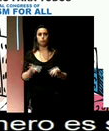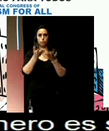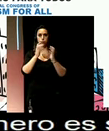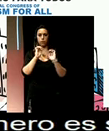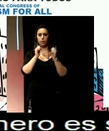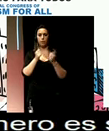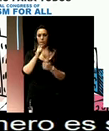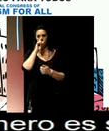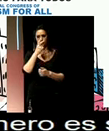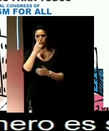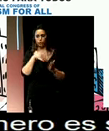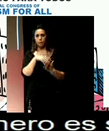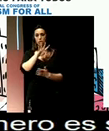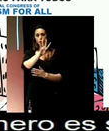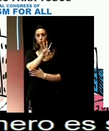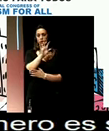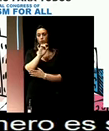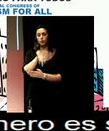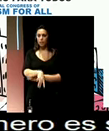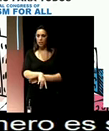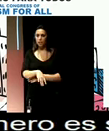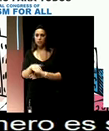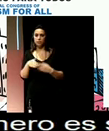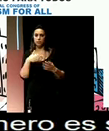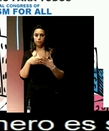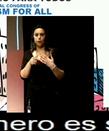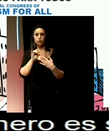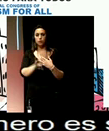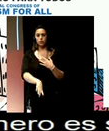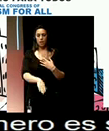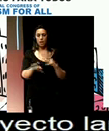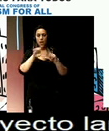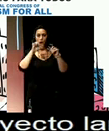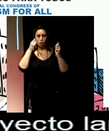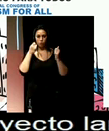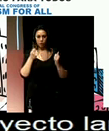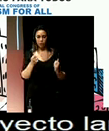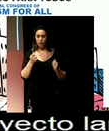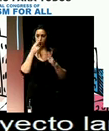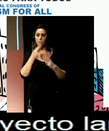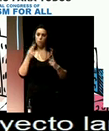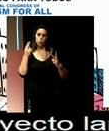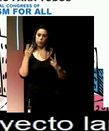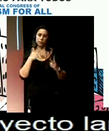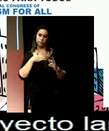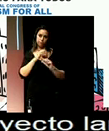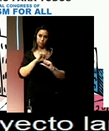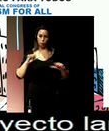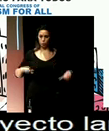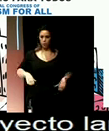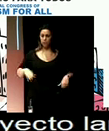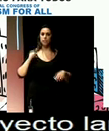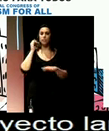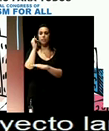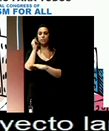2004 by national public authorities, by National Institute of Rehabilitation and